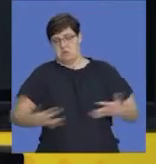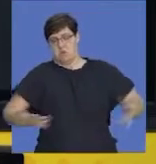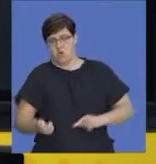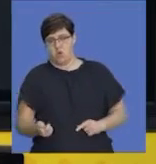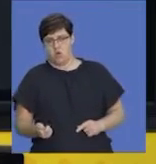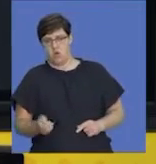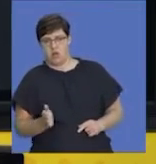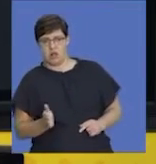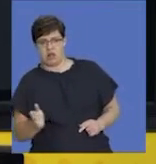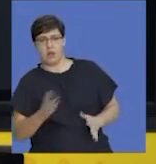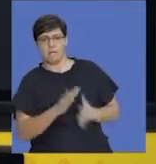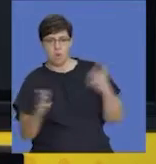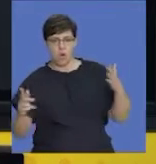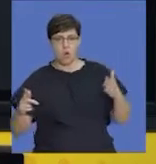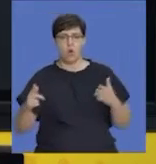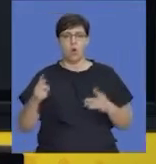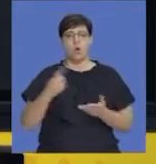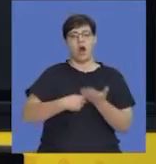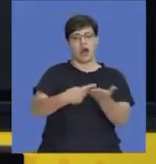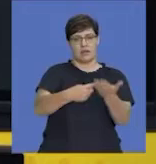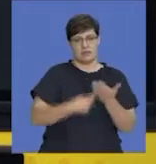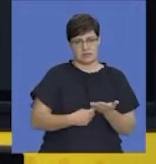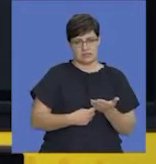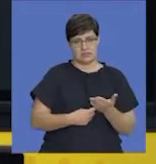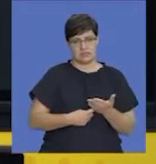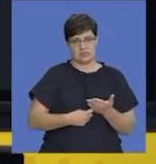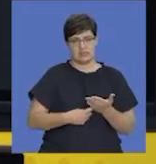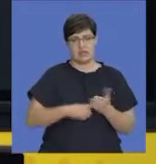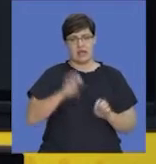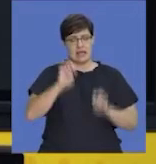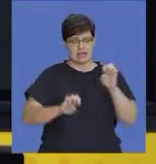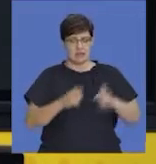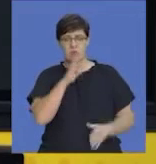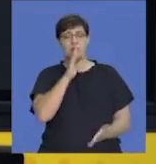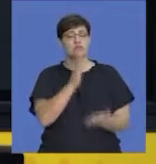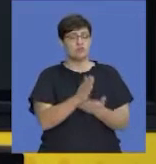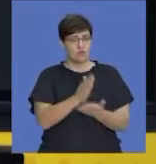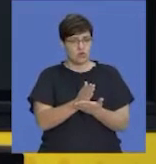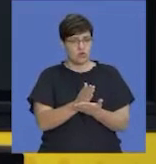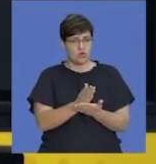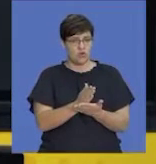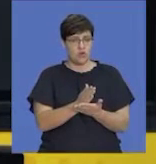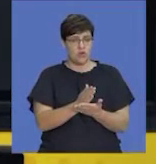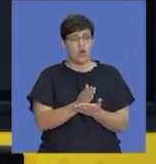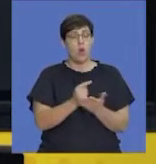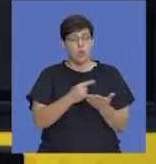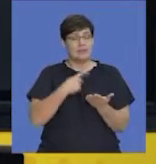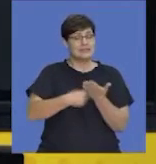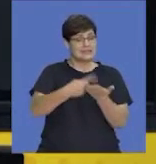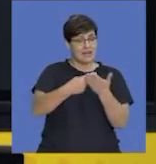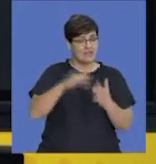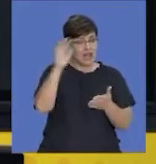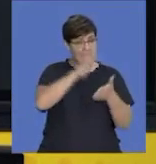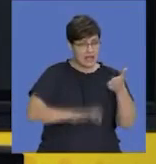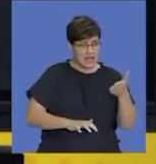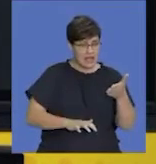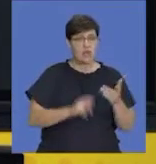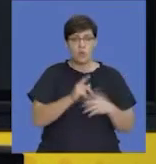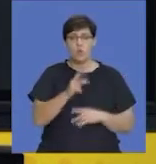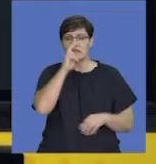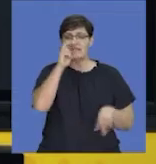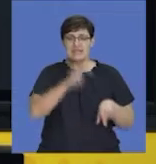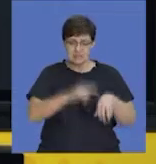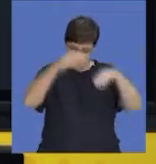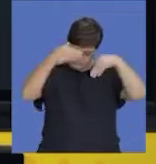an argumentative type of essay. So we need to ensure that when we write a discursive essay, we have to provide a neutral